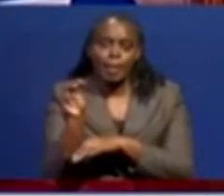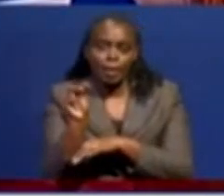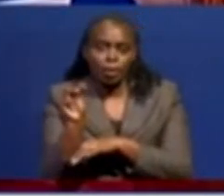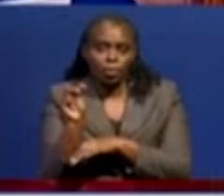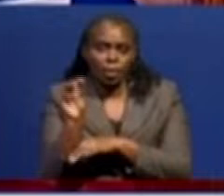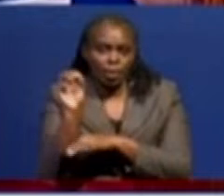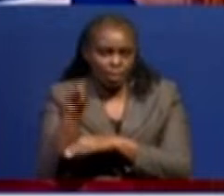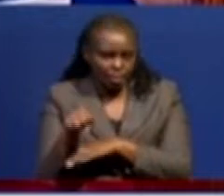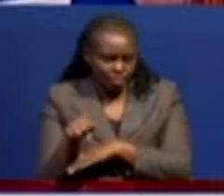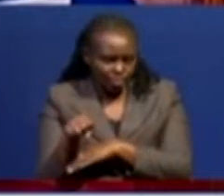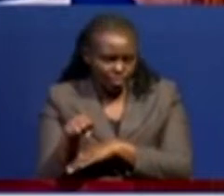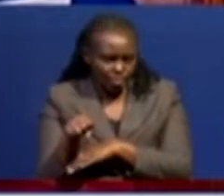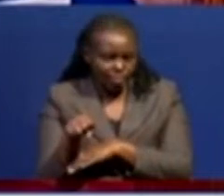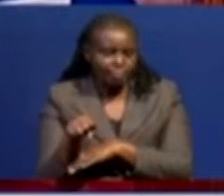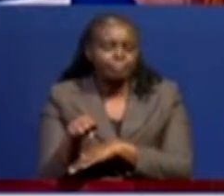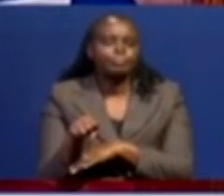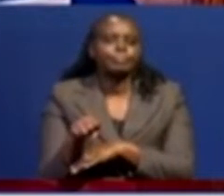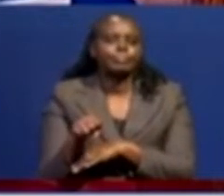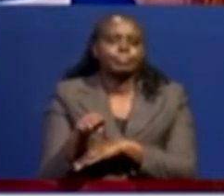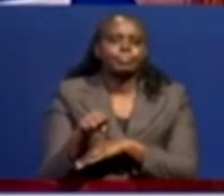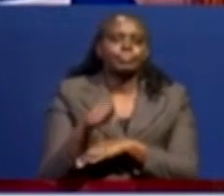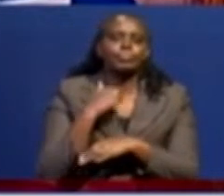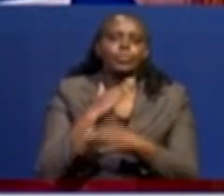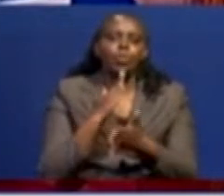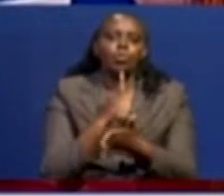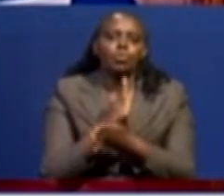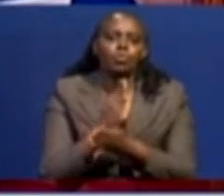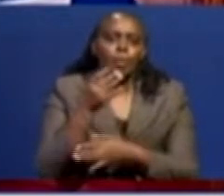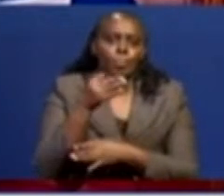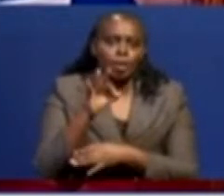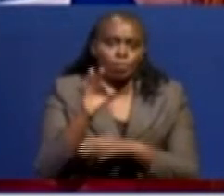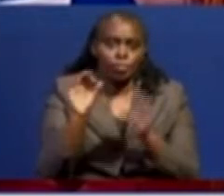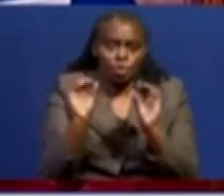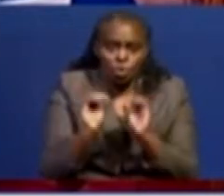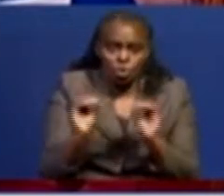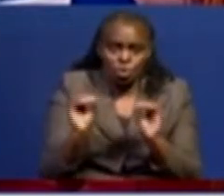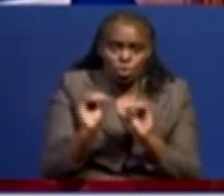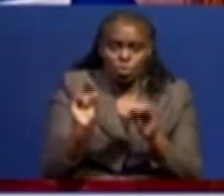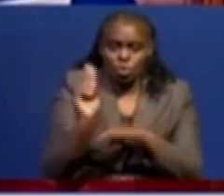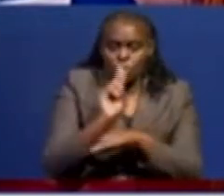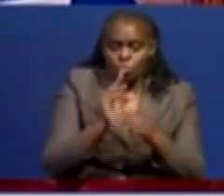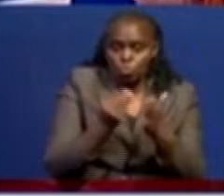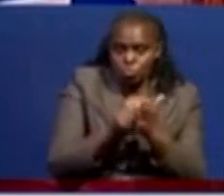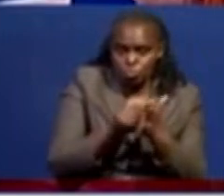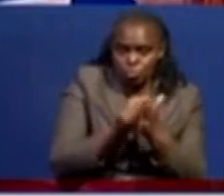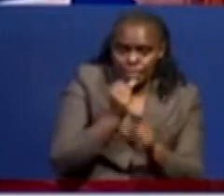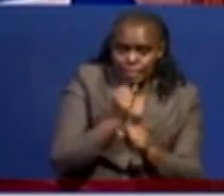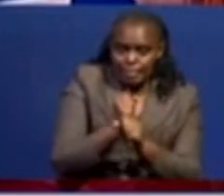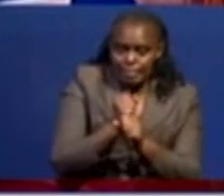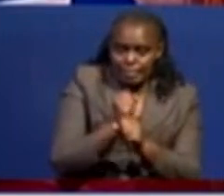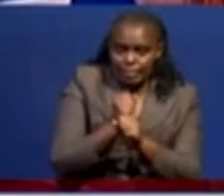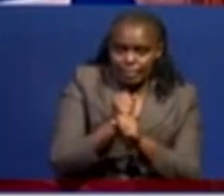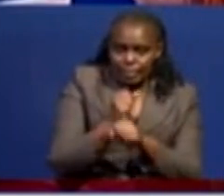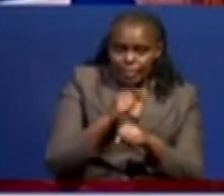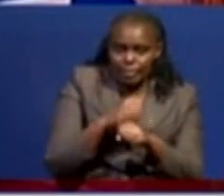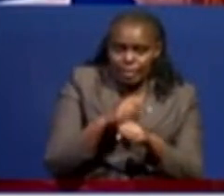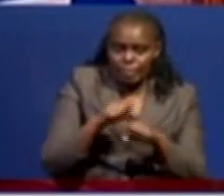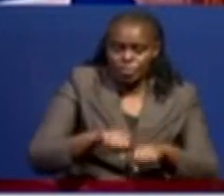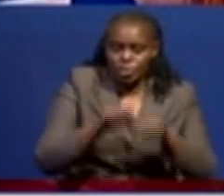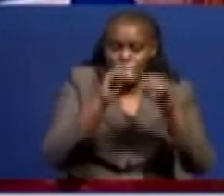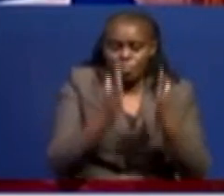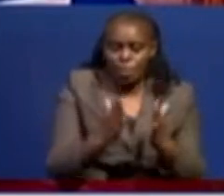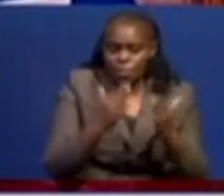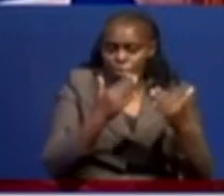212 million. Yes? Yes. Kindly confirm whether or not that expenditure was done in